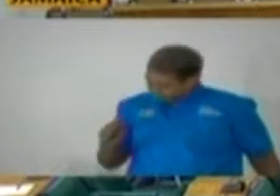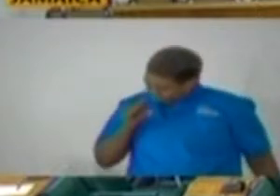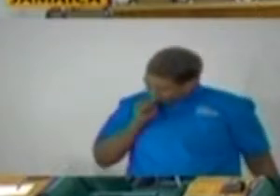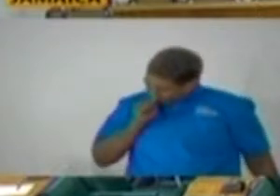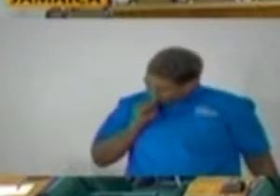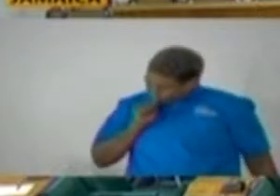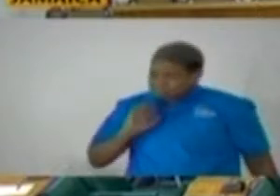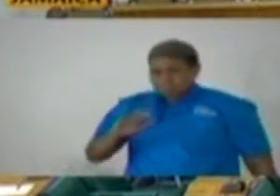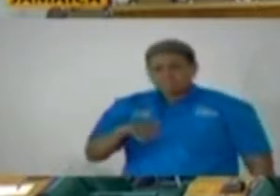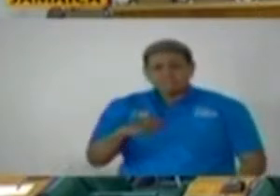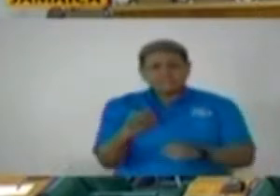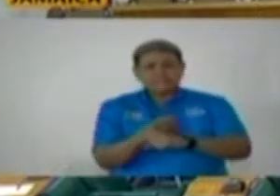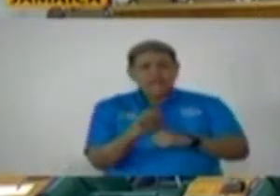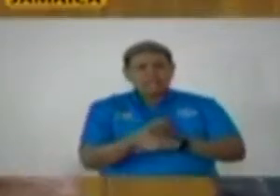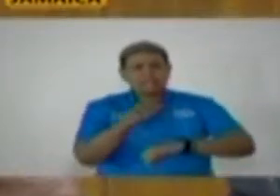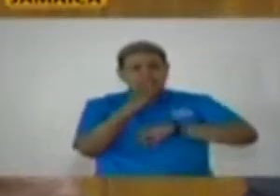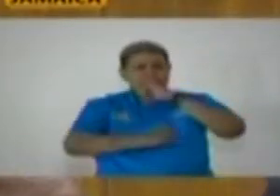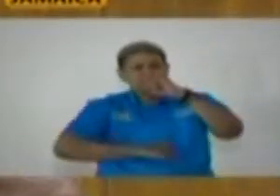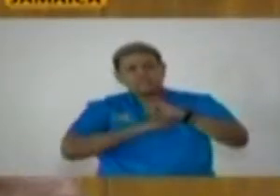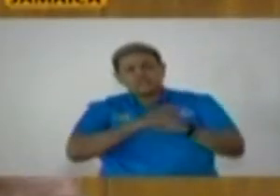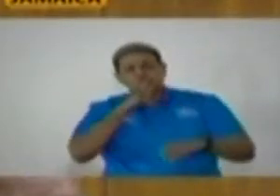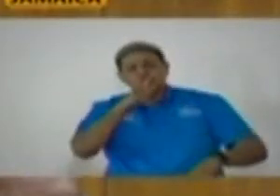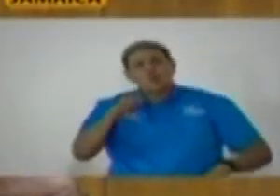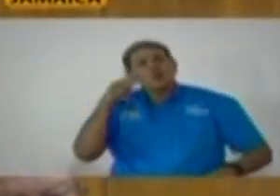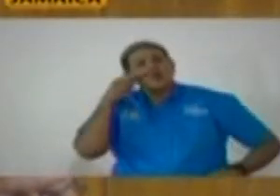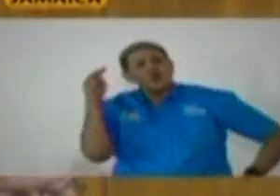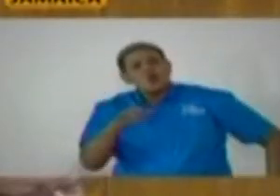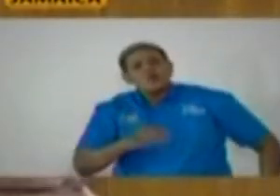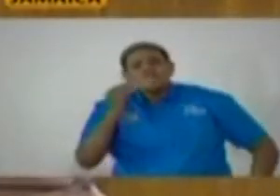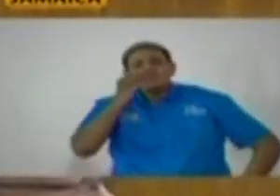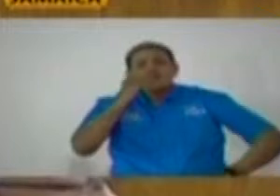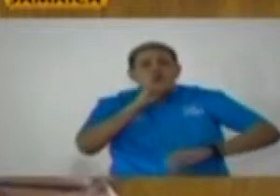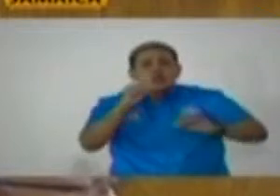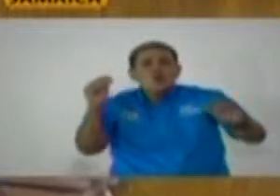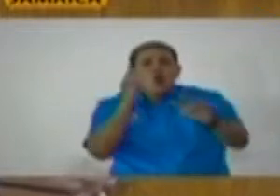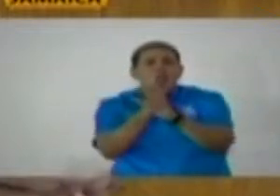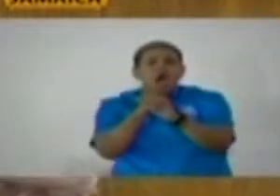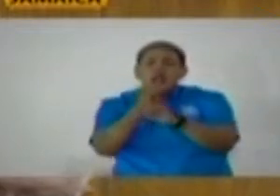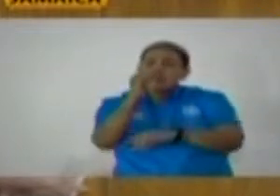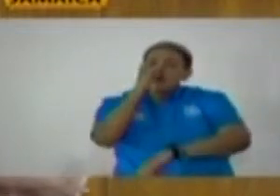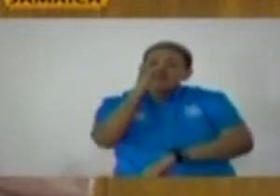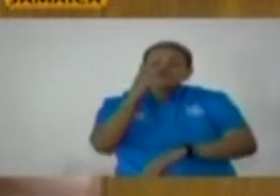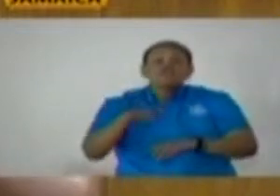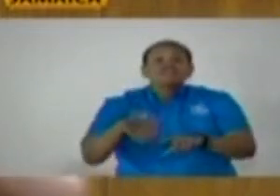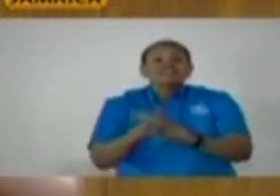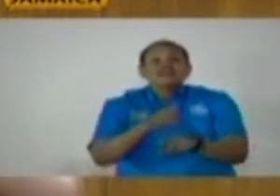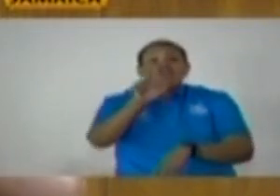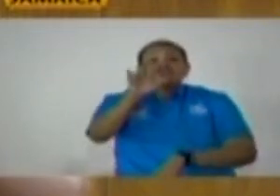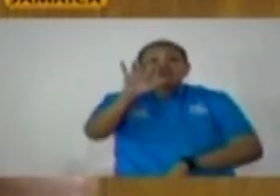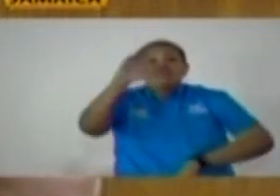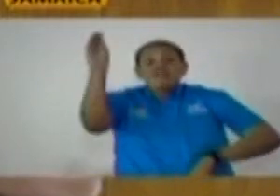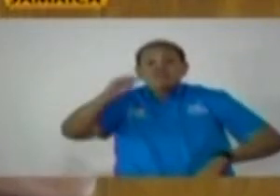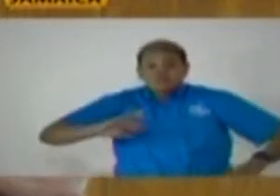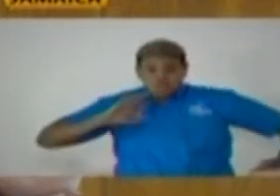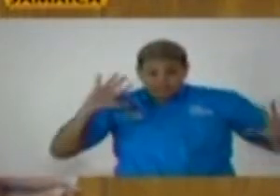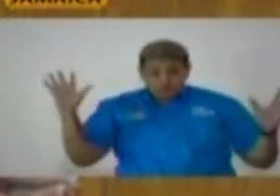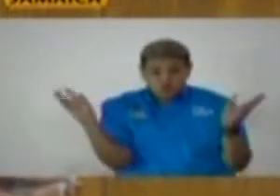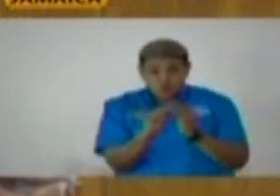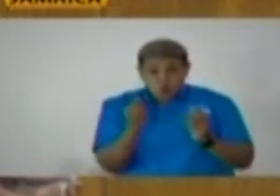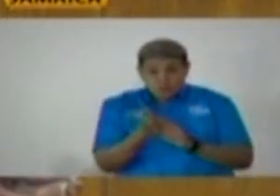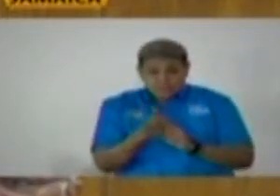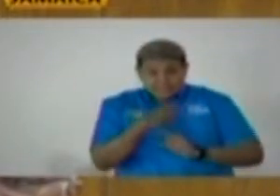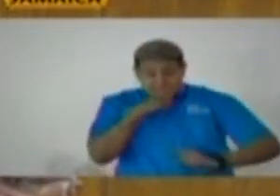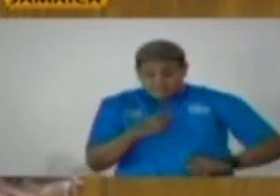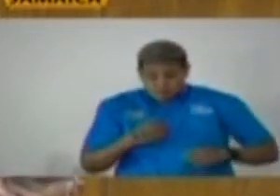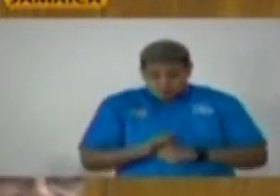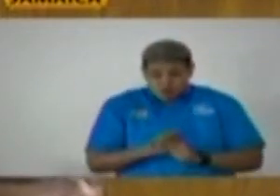Starting with weights, food and non-alcoholic beverages at 35% of the total basket of